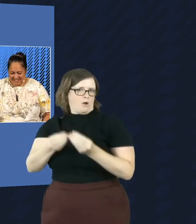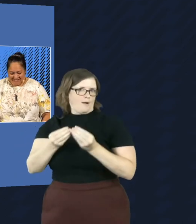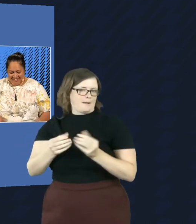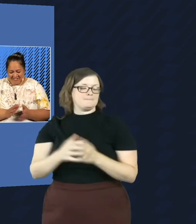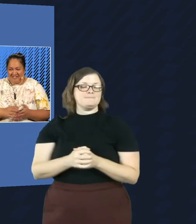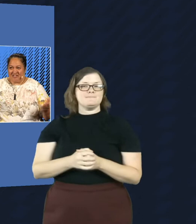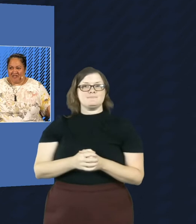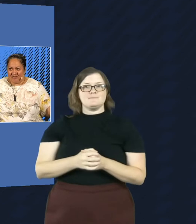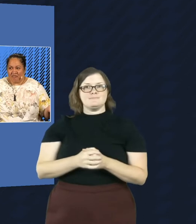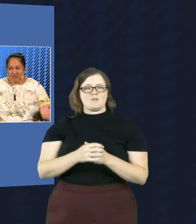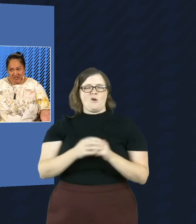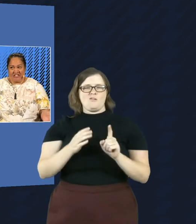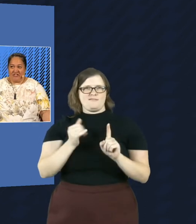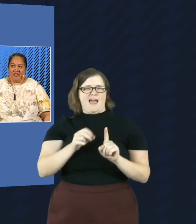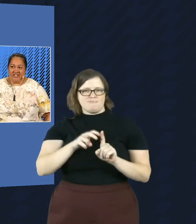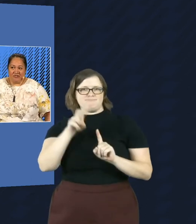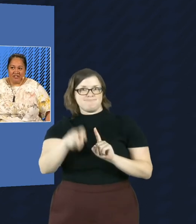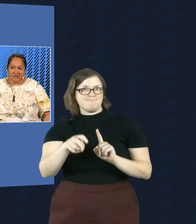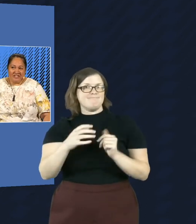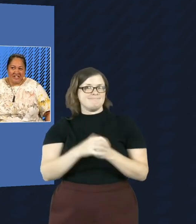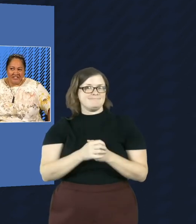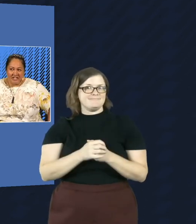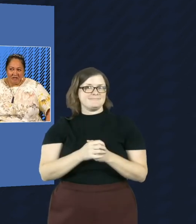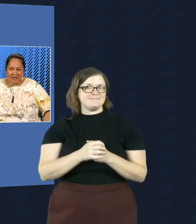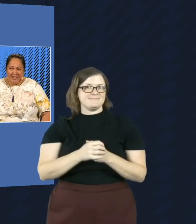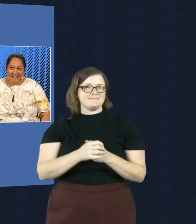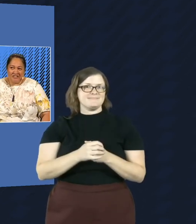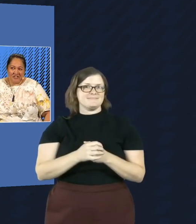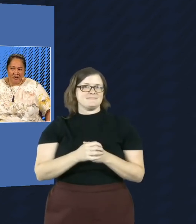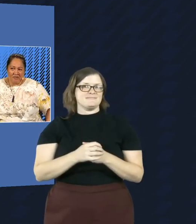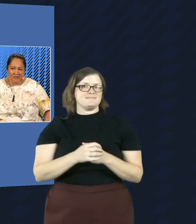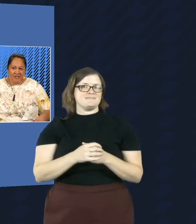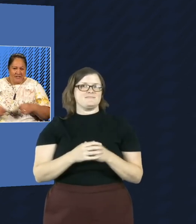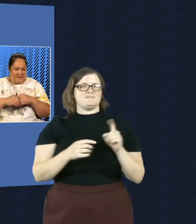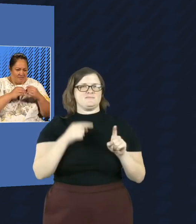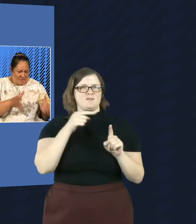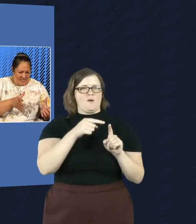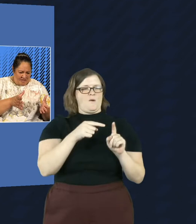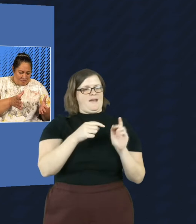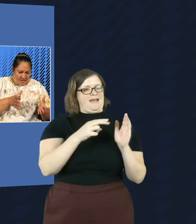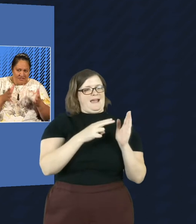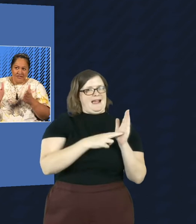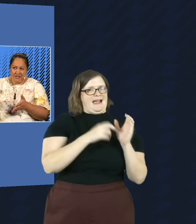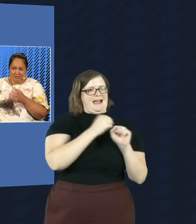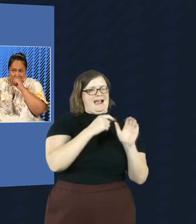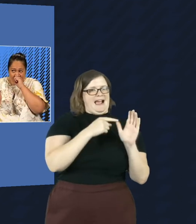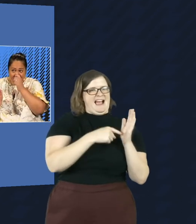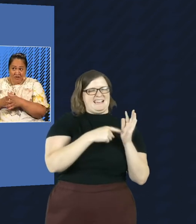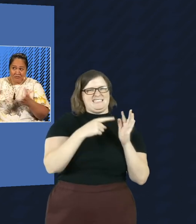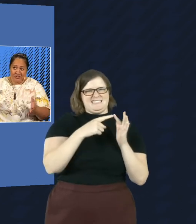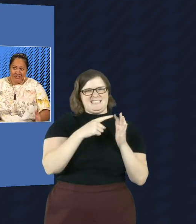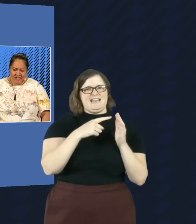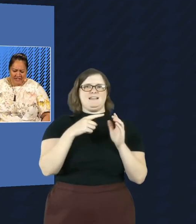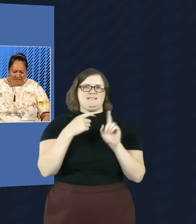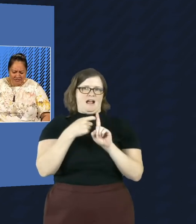ahead, straight to into it, what is Ngāti Kanga Paihere? So, with that in mind, it creates